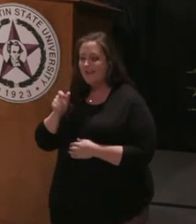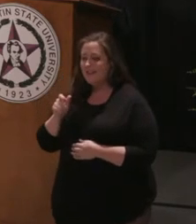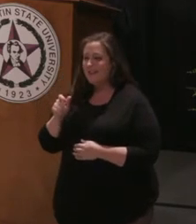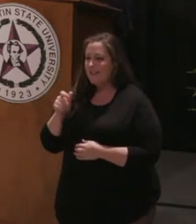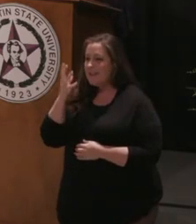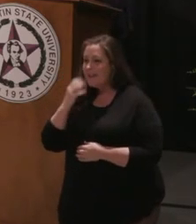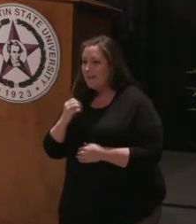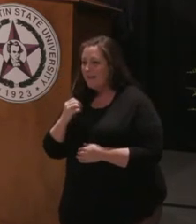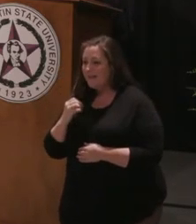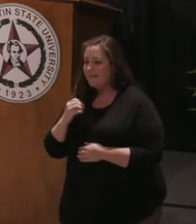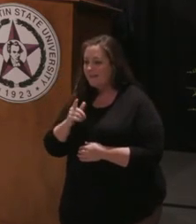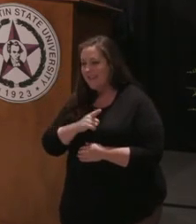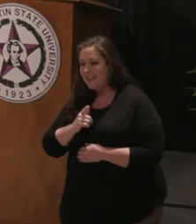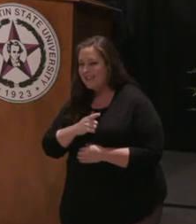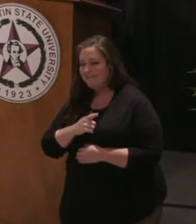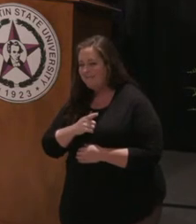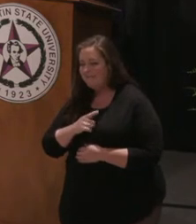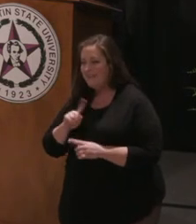and sleep when the